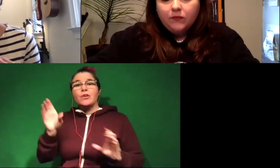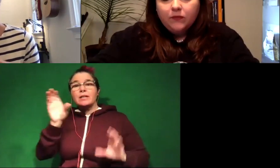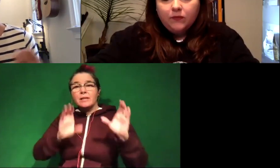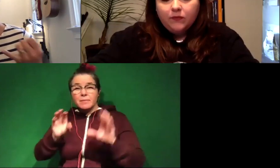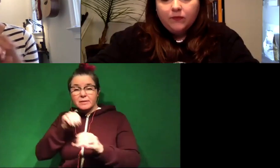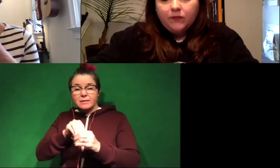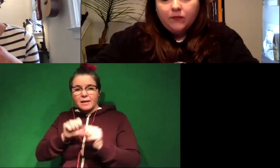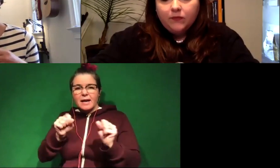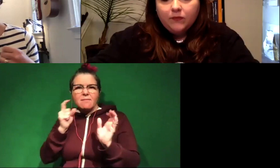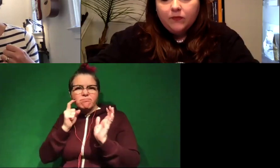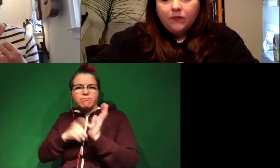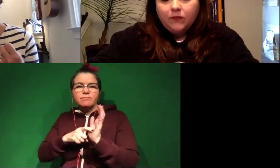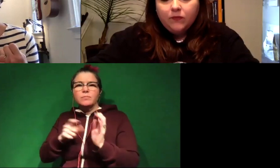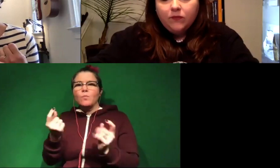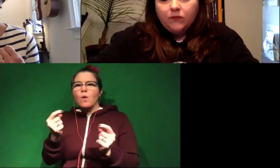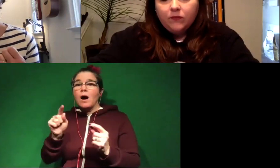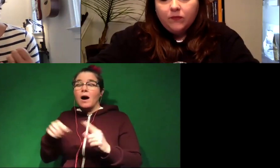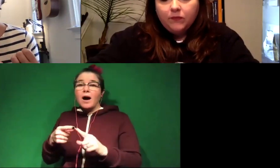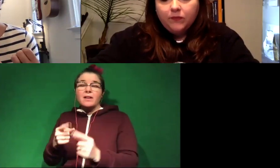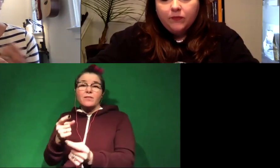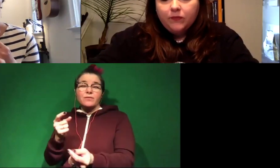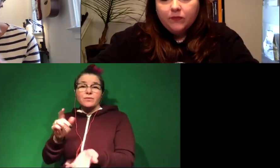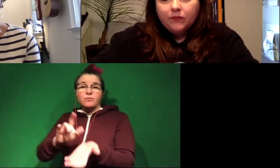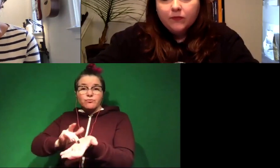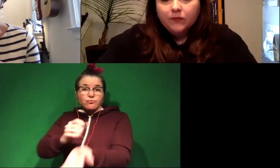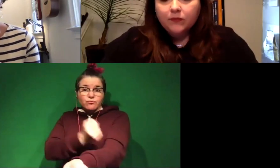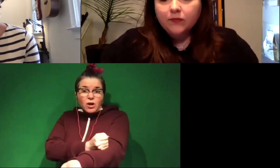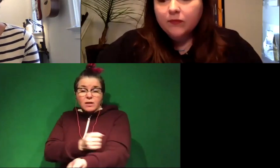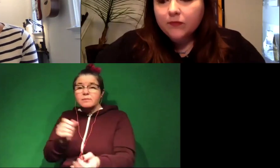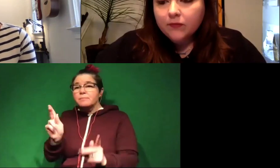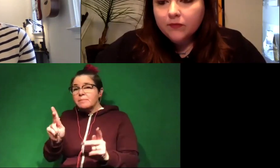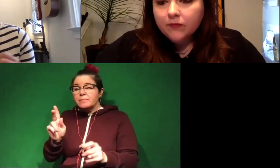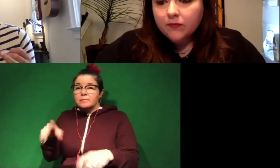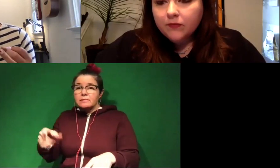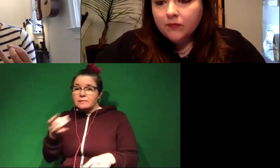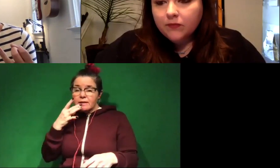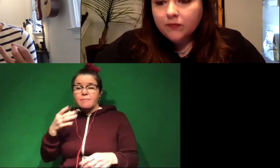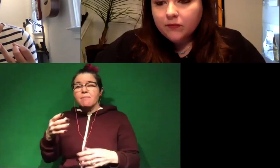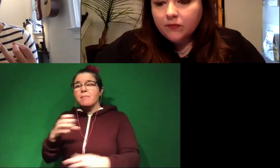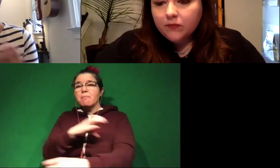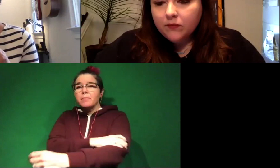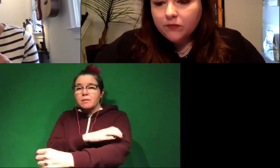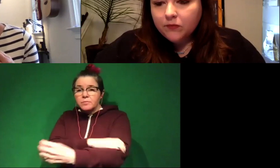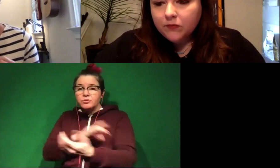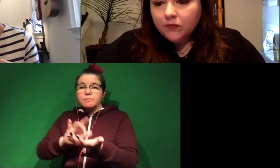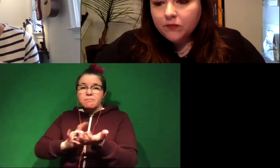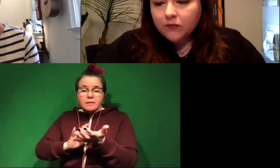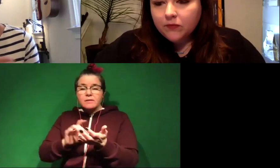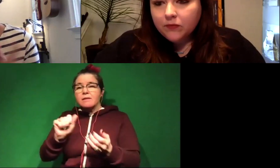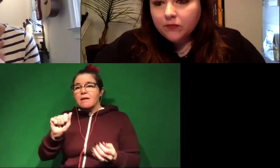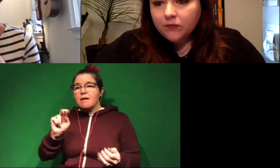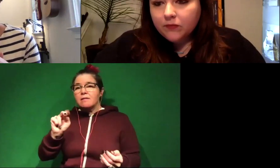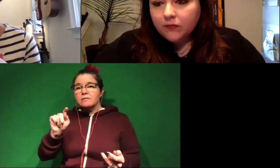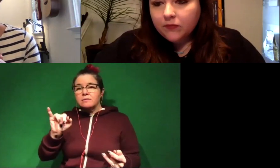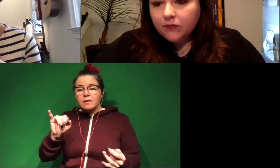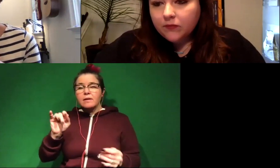can tell what kind of drugs people might be taking, maybe if they're taking blood pressure medication or antibiotics, we can